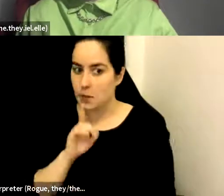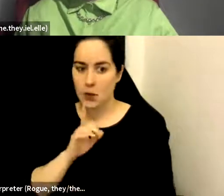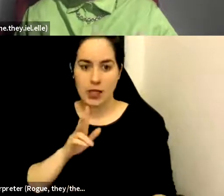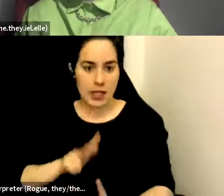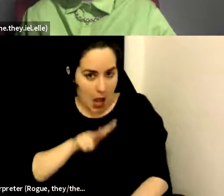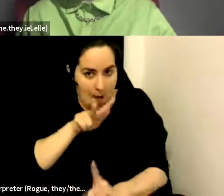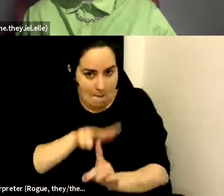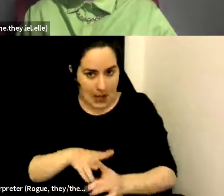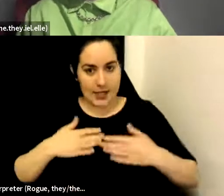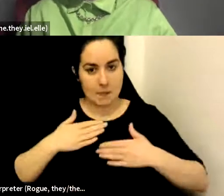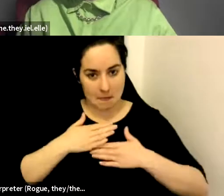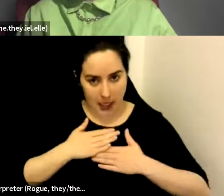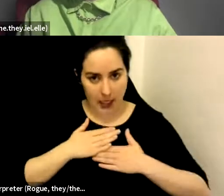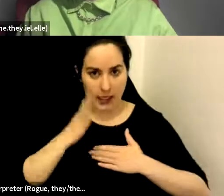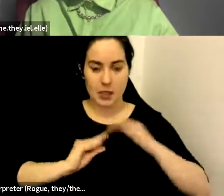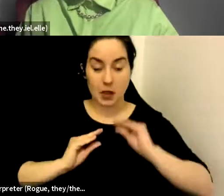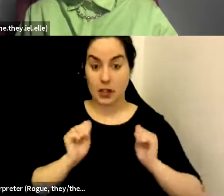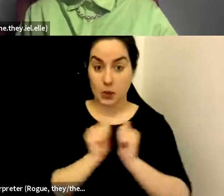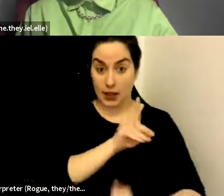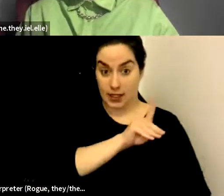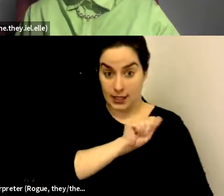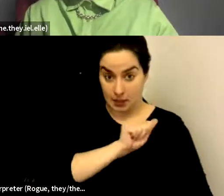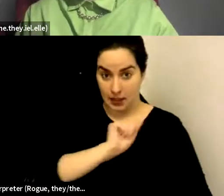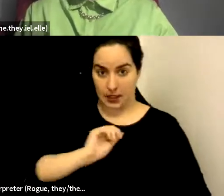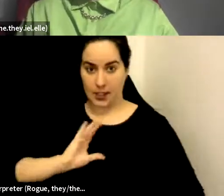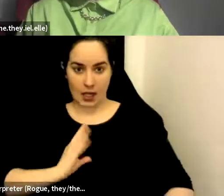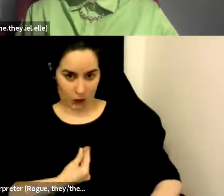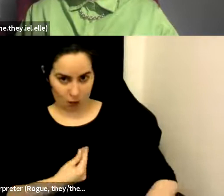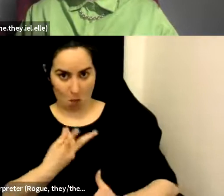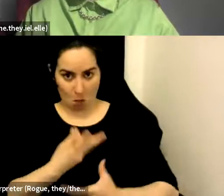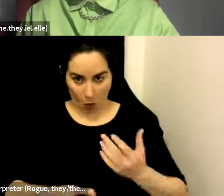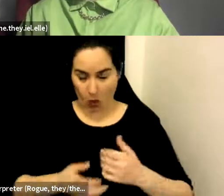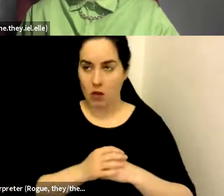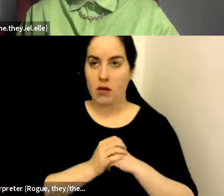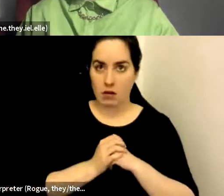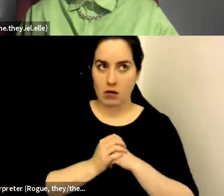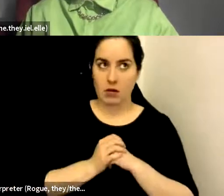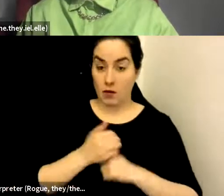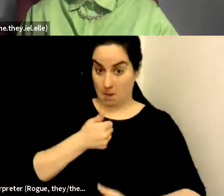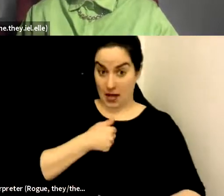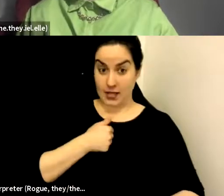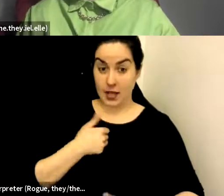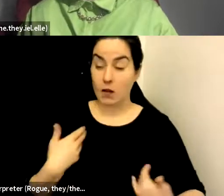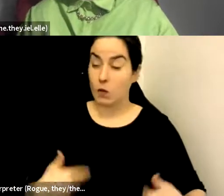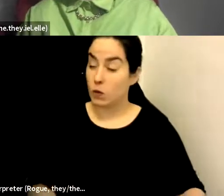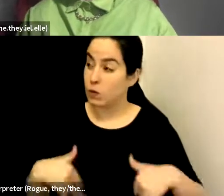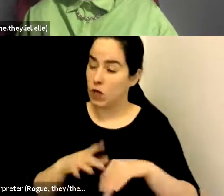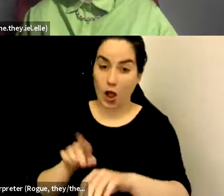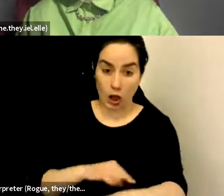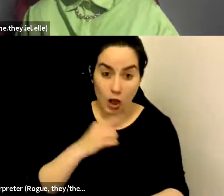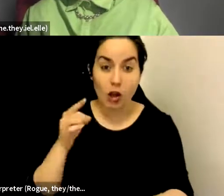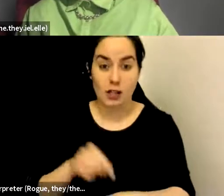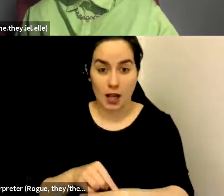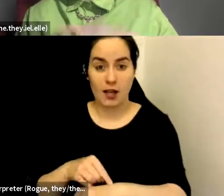with transness and my experience with disability, is that it took a long time for me to understand that I was the